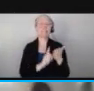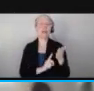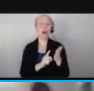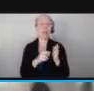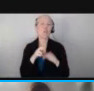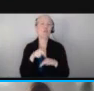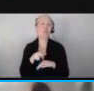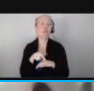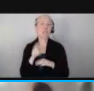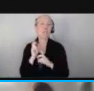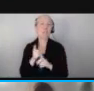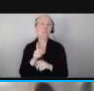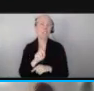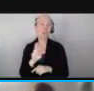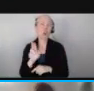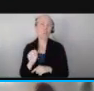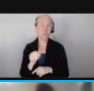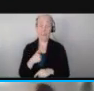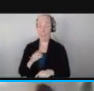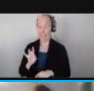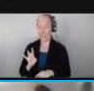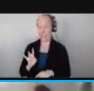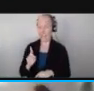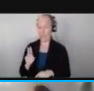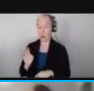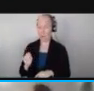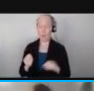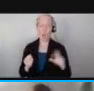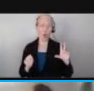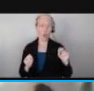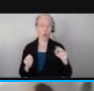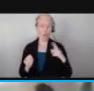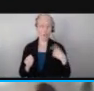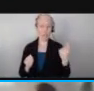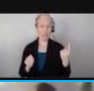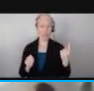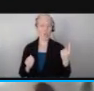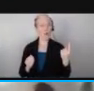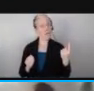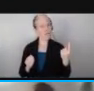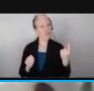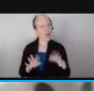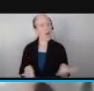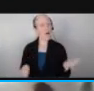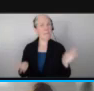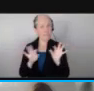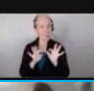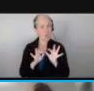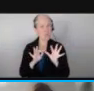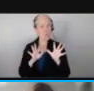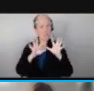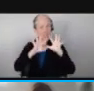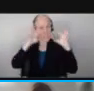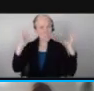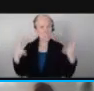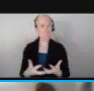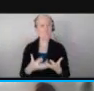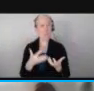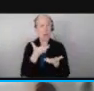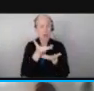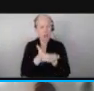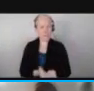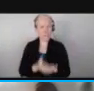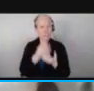There are 8 DRMs and there's 30 risks. It becomes really very important to take all of that evidence and pull that together